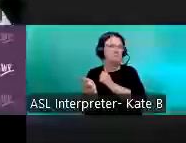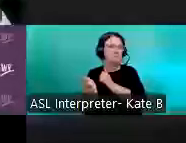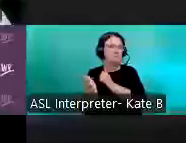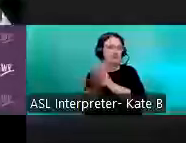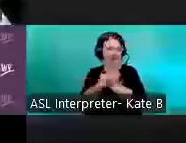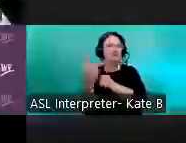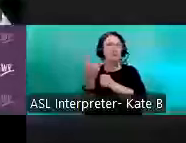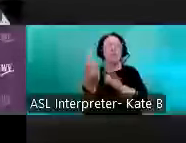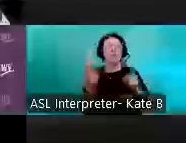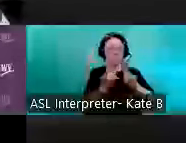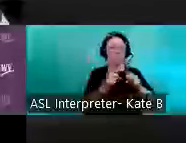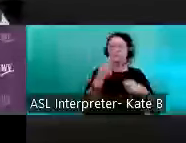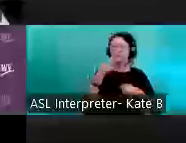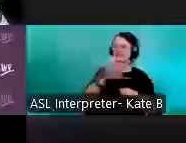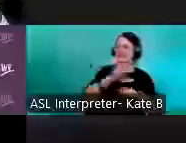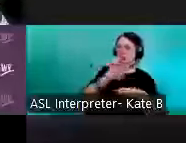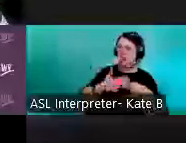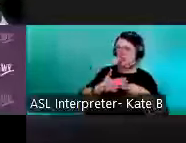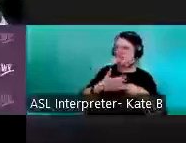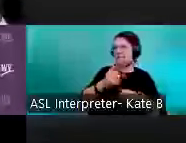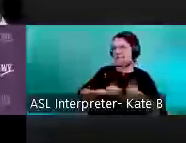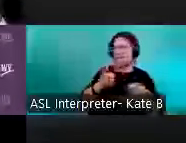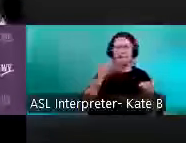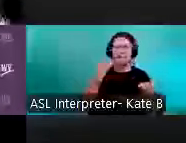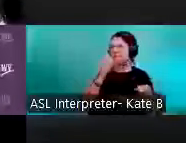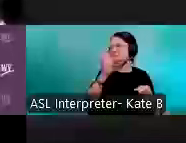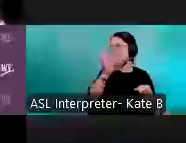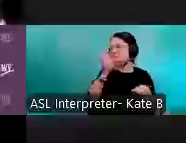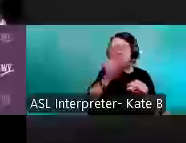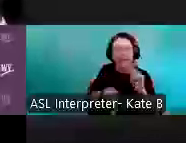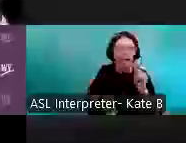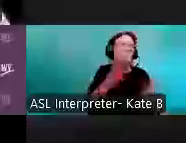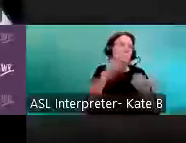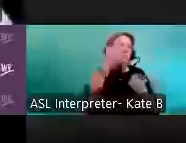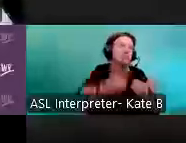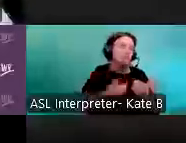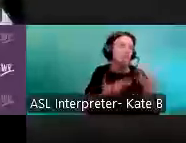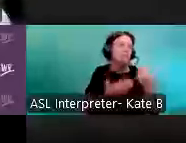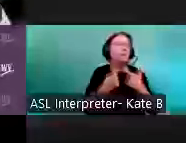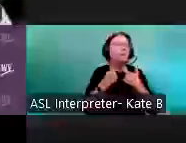anybody can state your name and address for you. So if you're not able to, it doesn't have